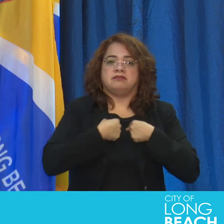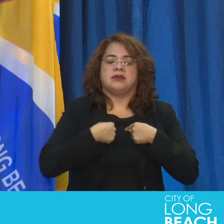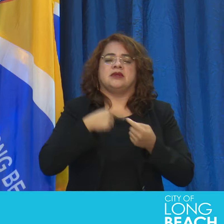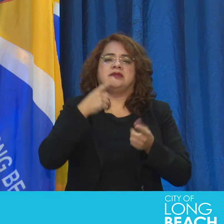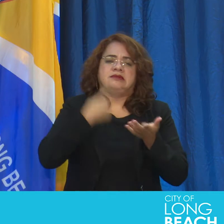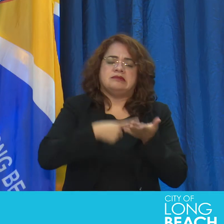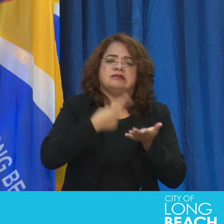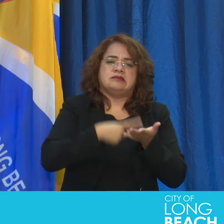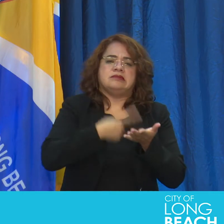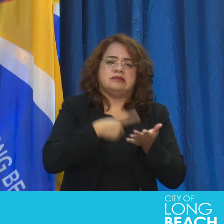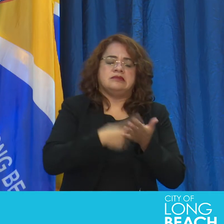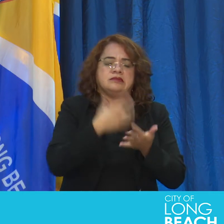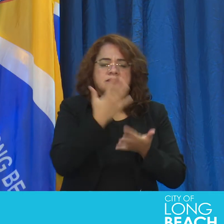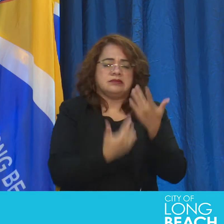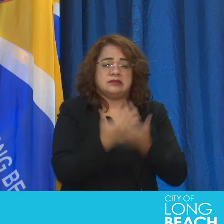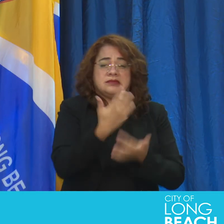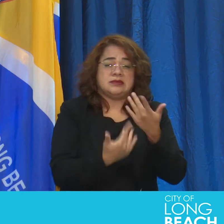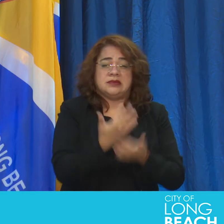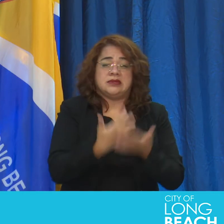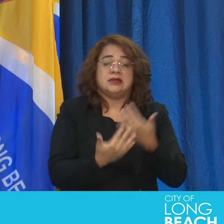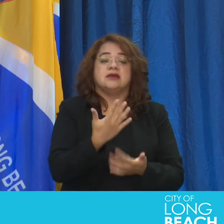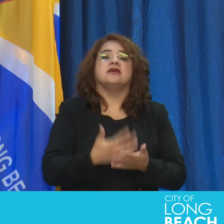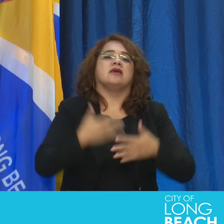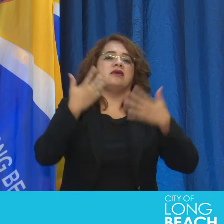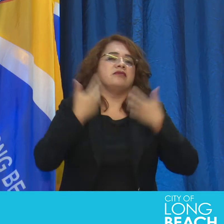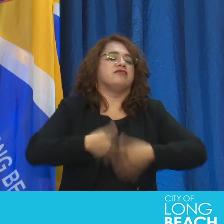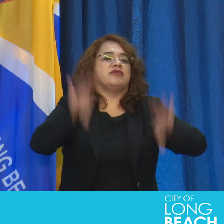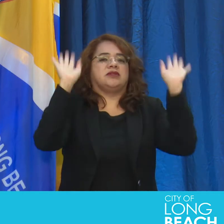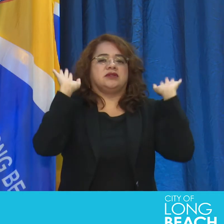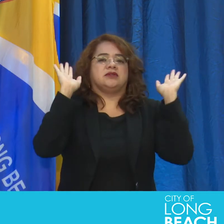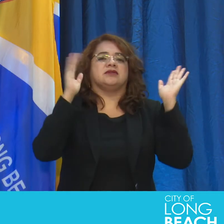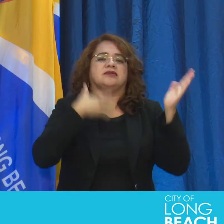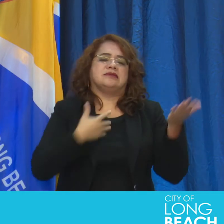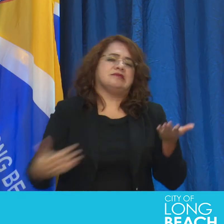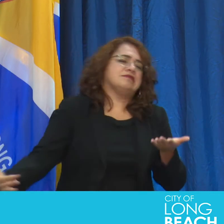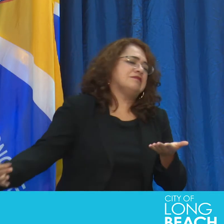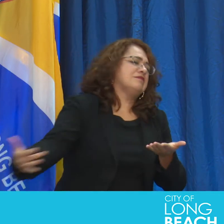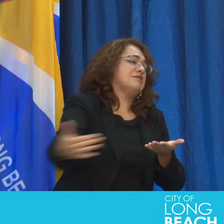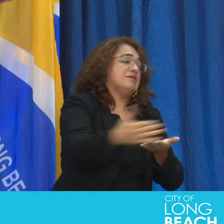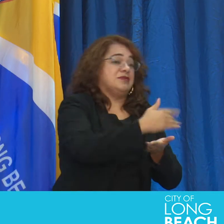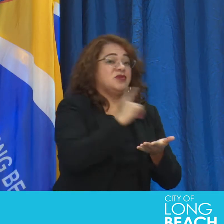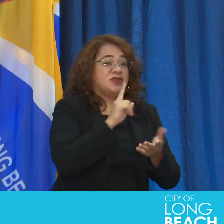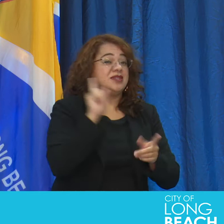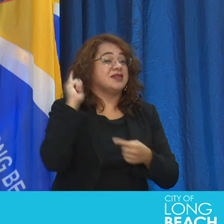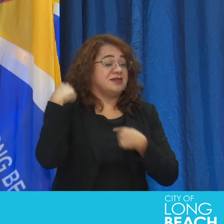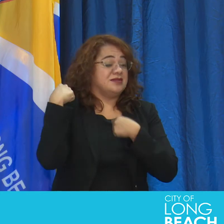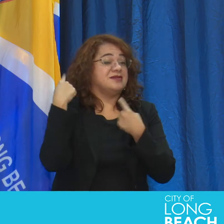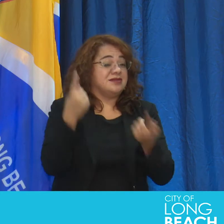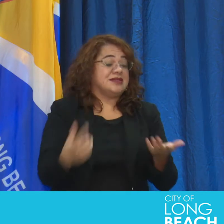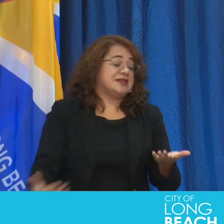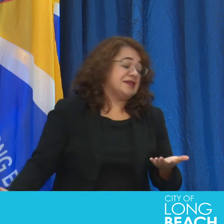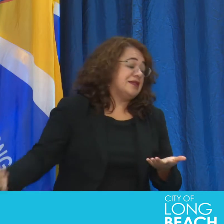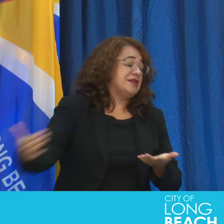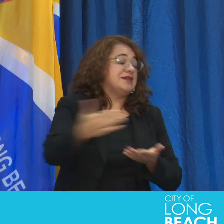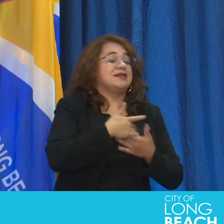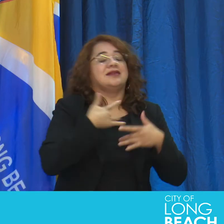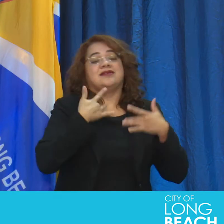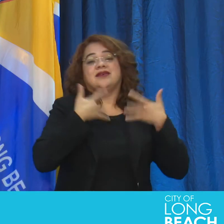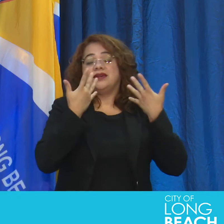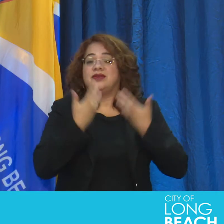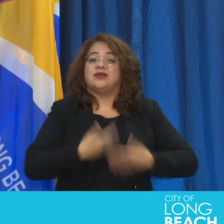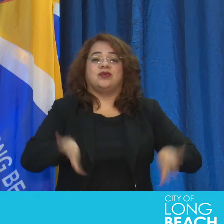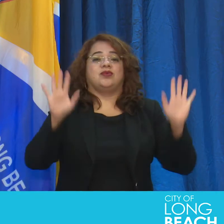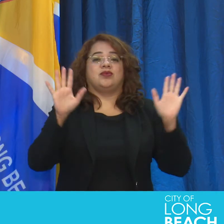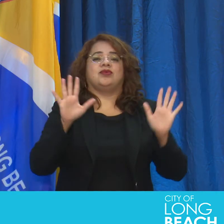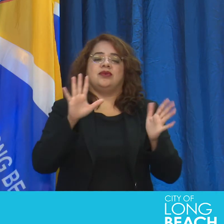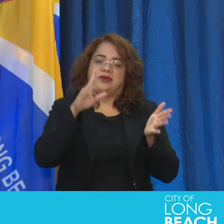budget presentation. It's a collection of information, of course, that we have collected through the community, through the realities of the budget,